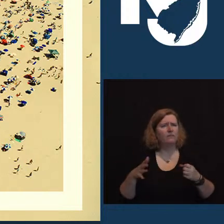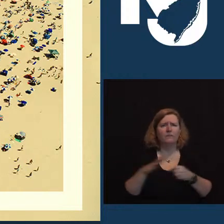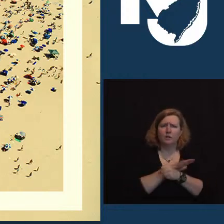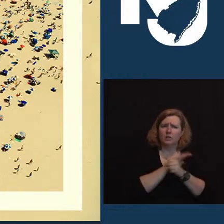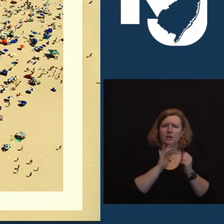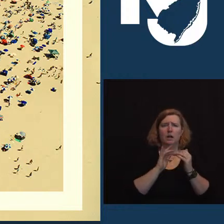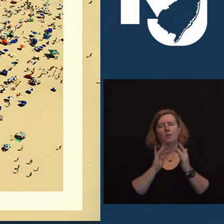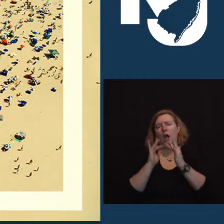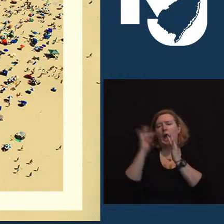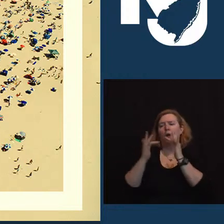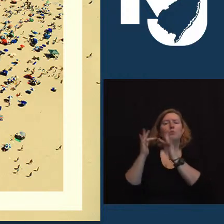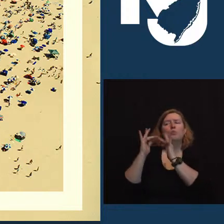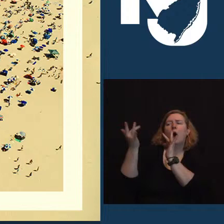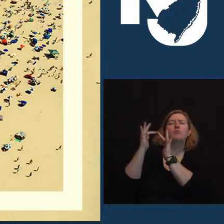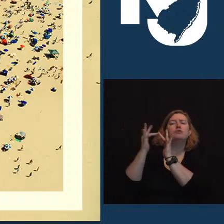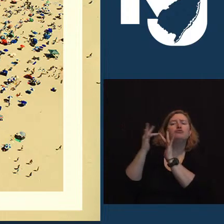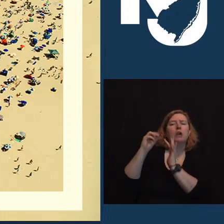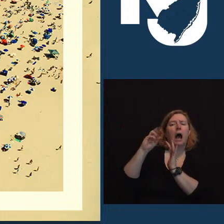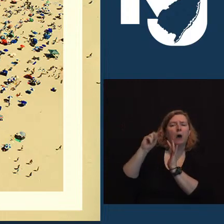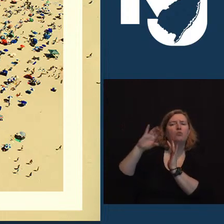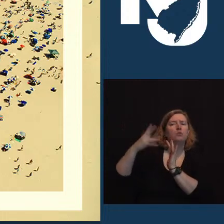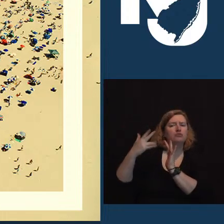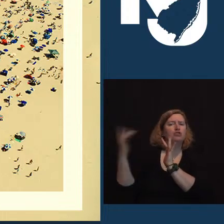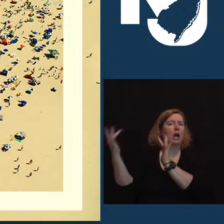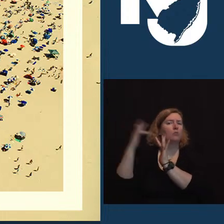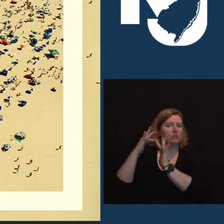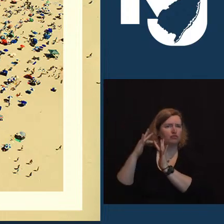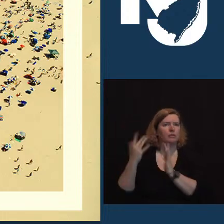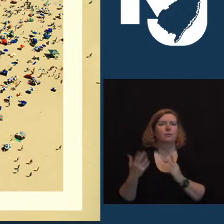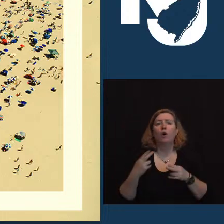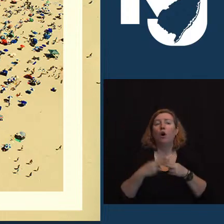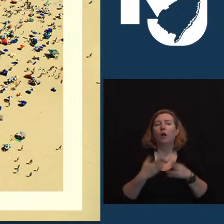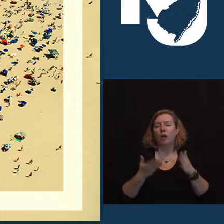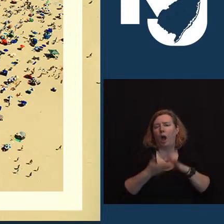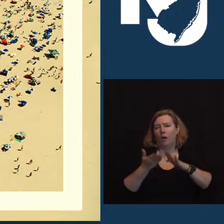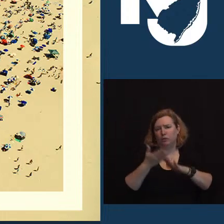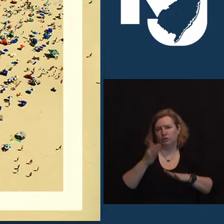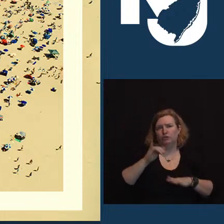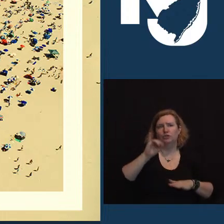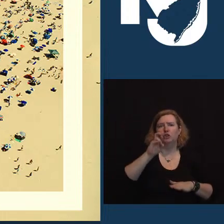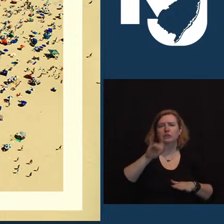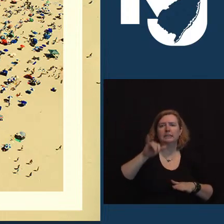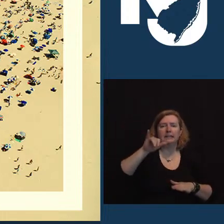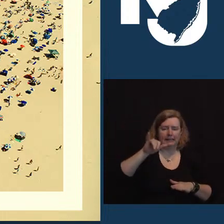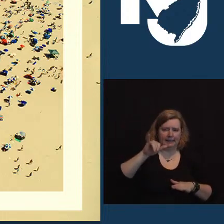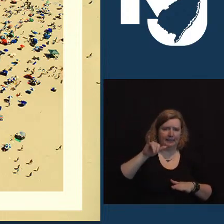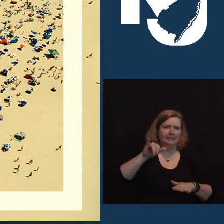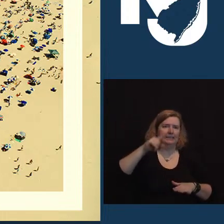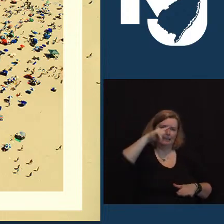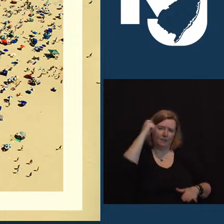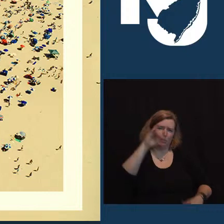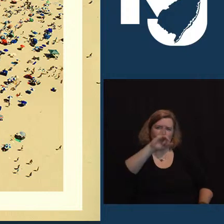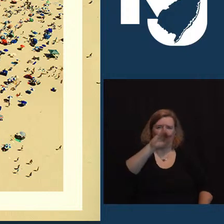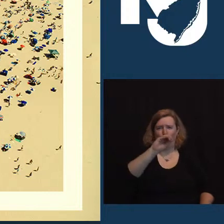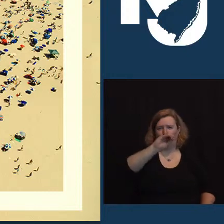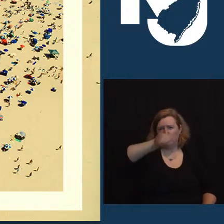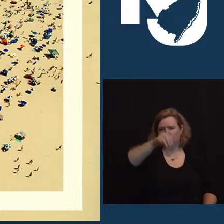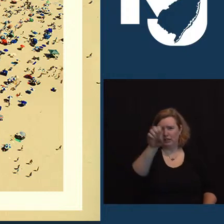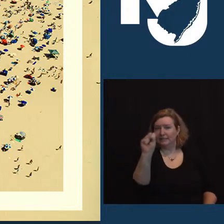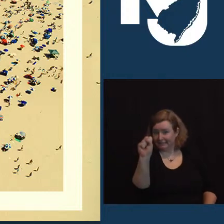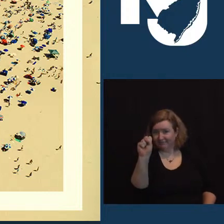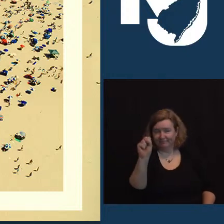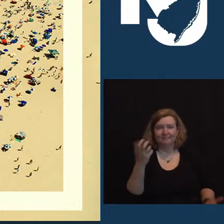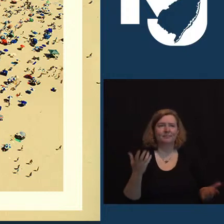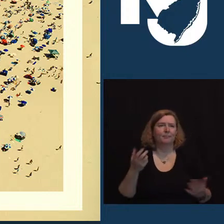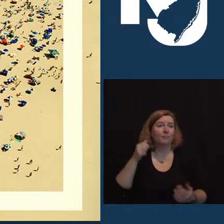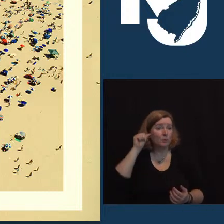Monday, Operation Jersey Summer. We are not going to rest on any laurels. And by the way, this, importantly, in the Shot in the Beer list that's